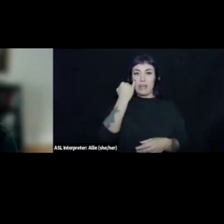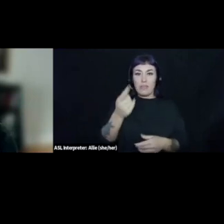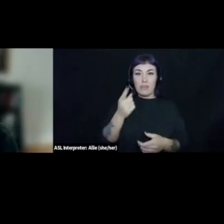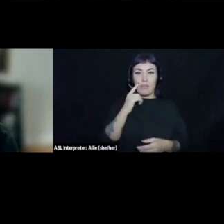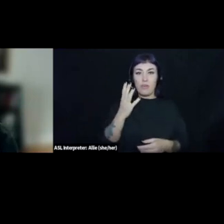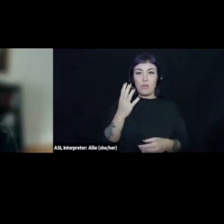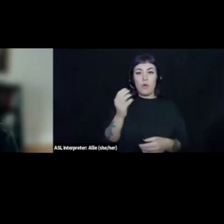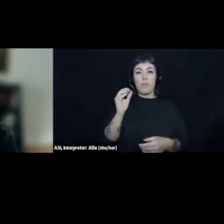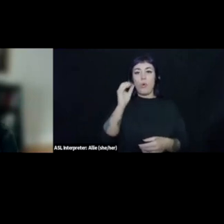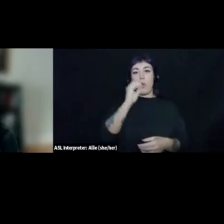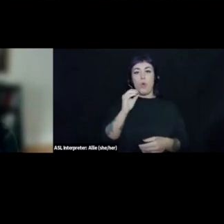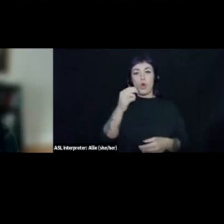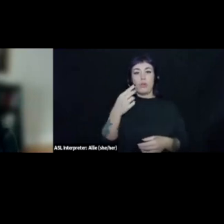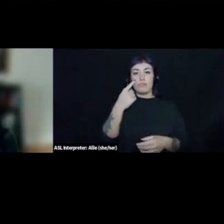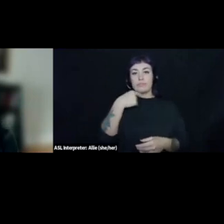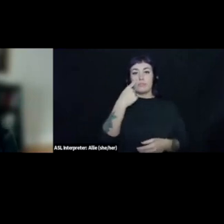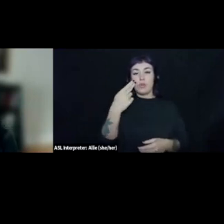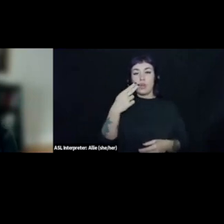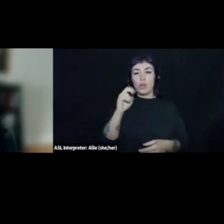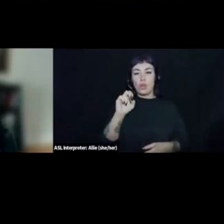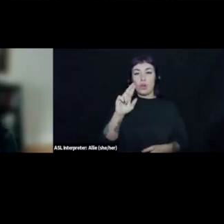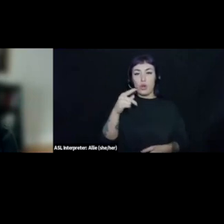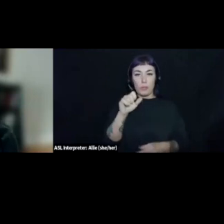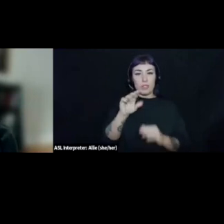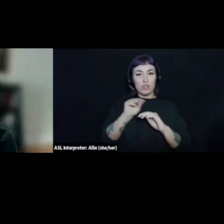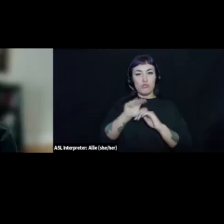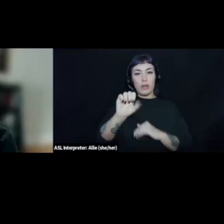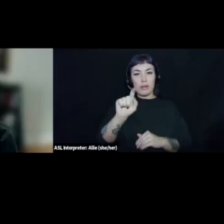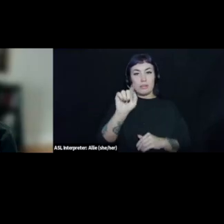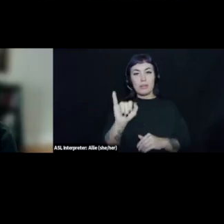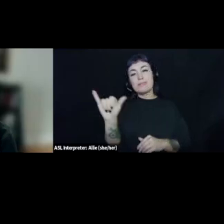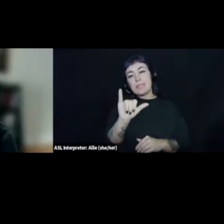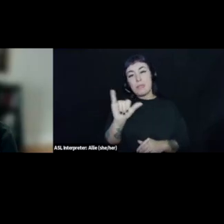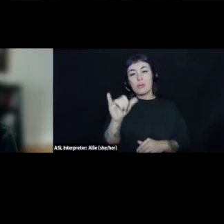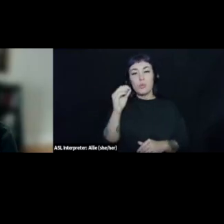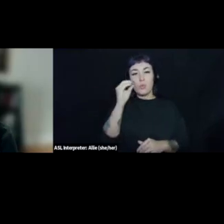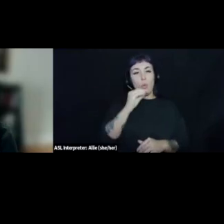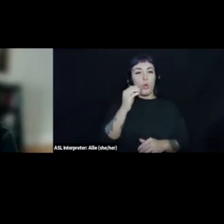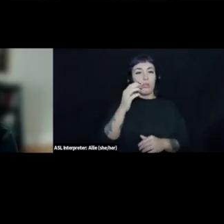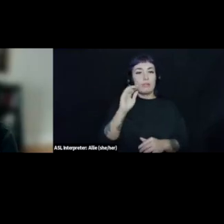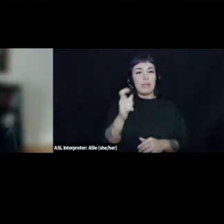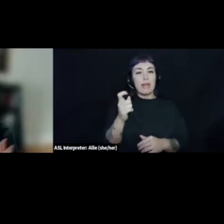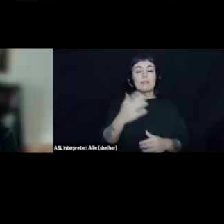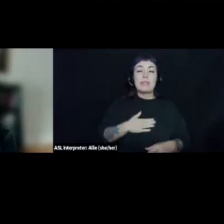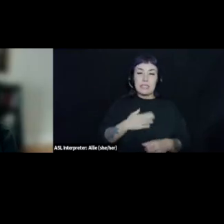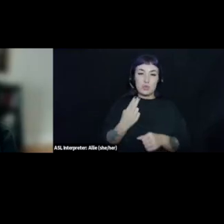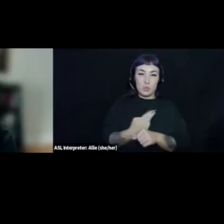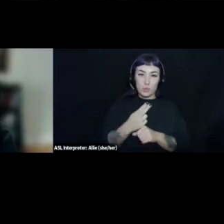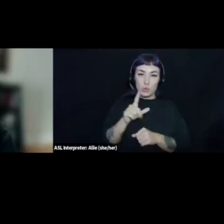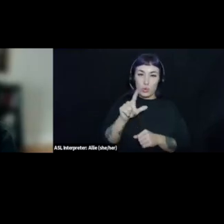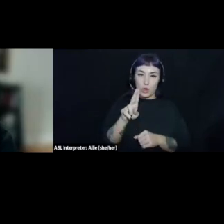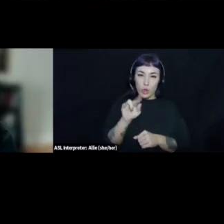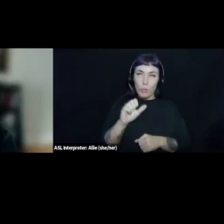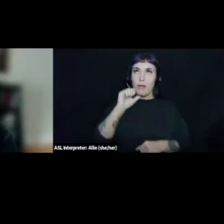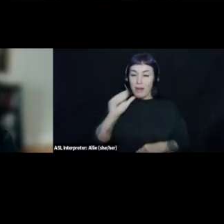oral herpes or something like that, that could transfer an STI similarly to oral sex. But yes, please use lube, not